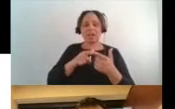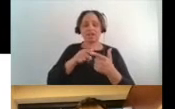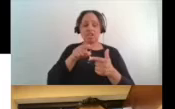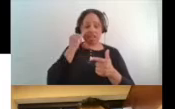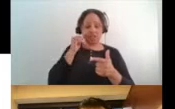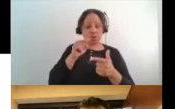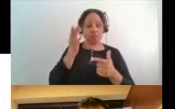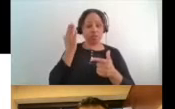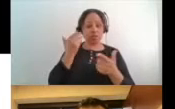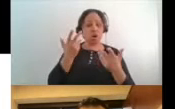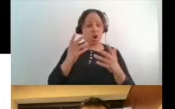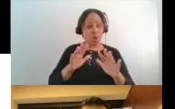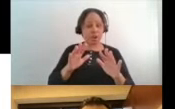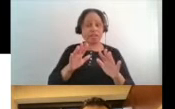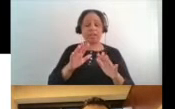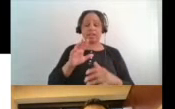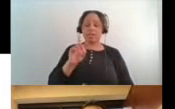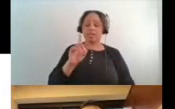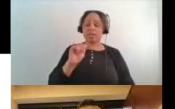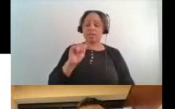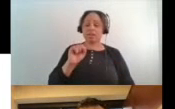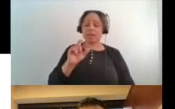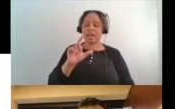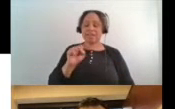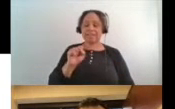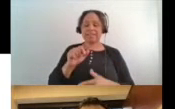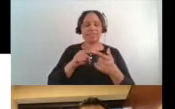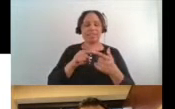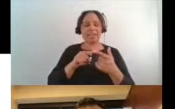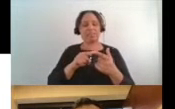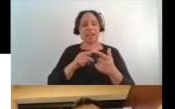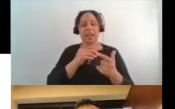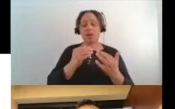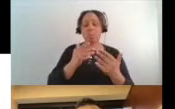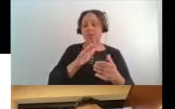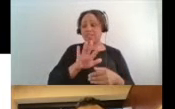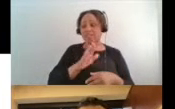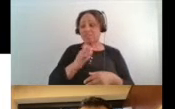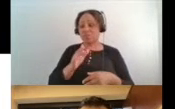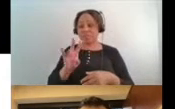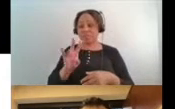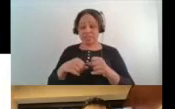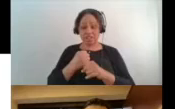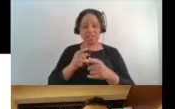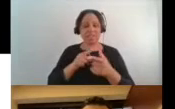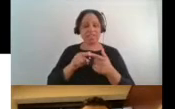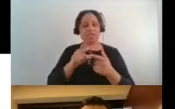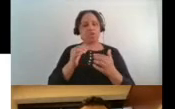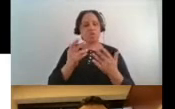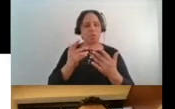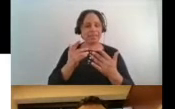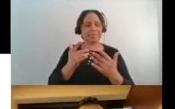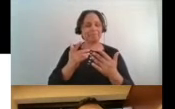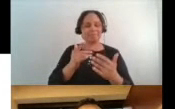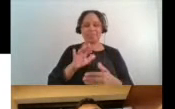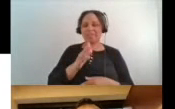kidney dysfunction for 5 to 7 years, you have sort of 5 to 7 years of wait time. So that puts you ahead of someone who's only been on dialysis for 1 year